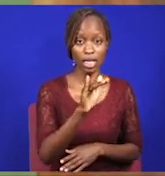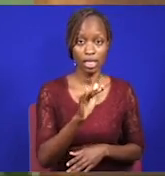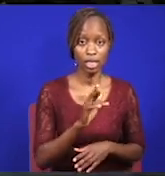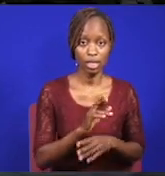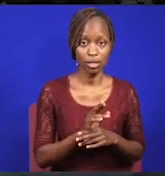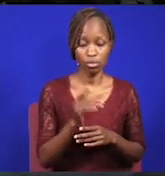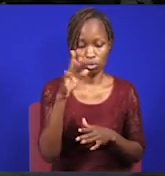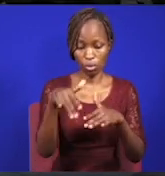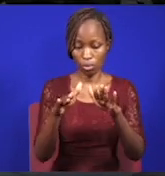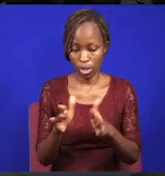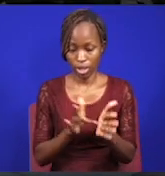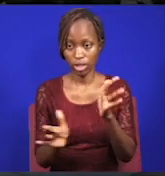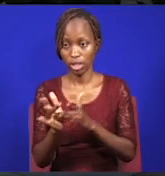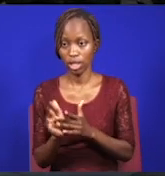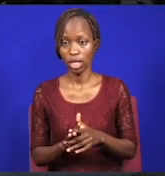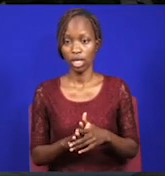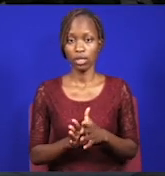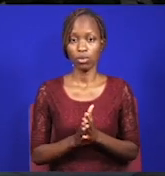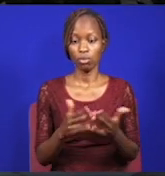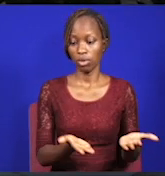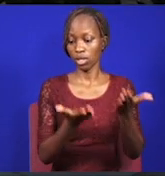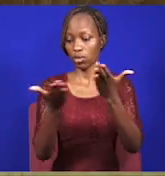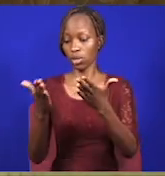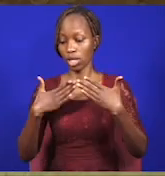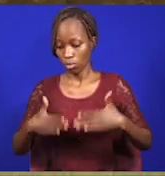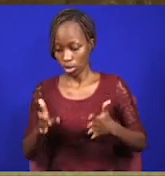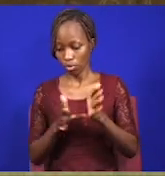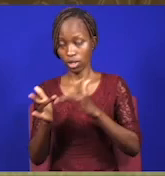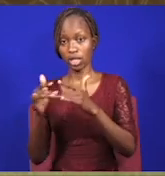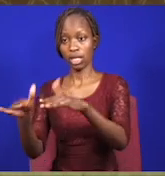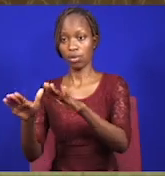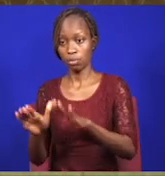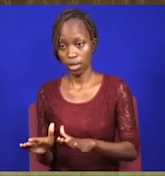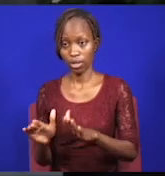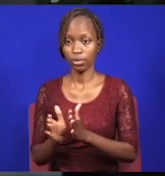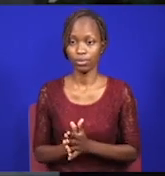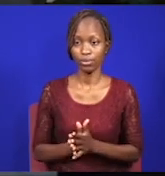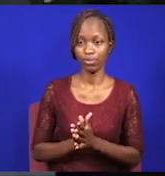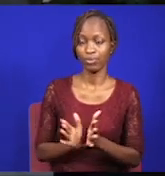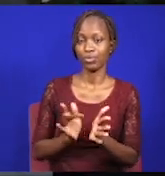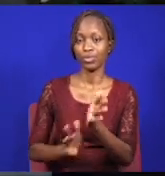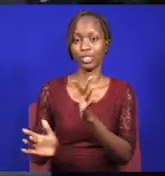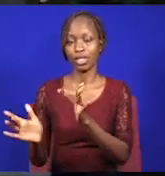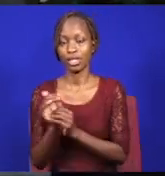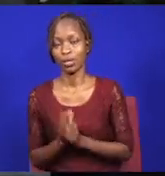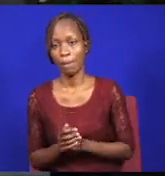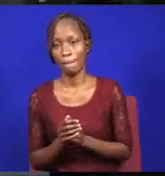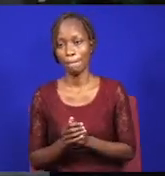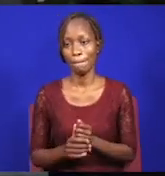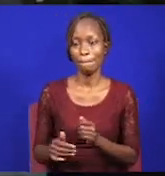Jesus. So they took his body and buried it in a tomb.